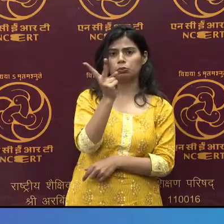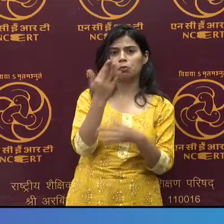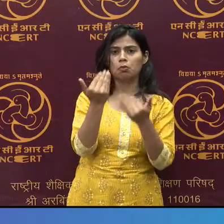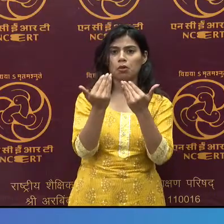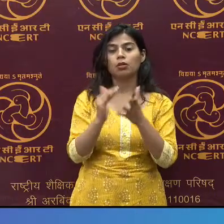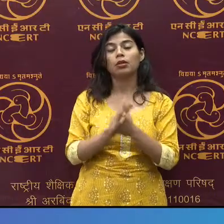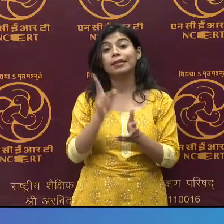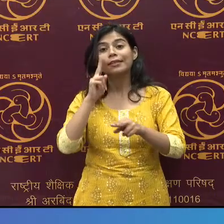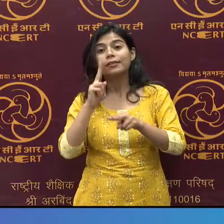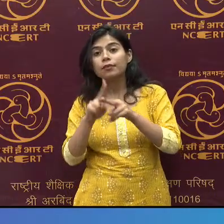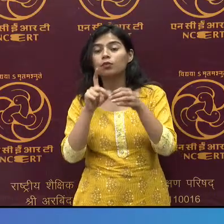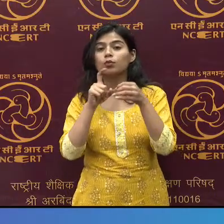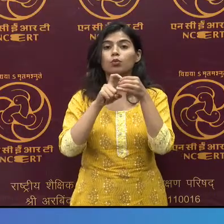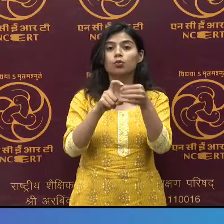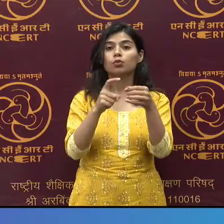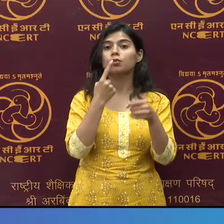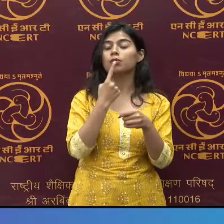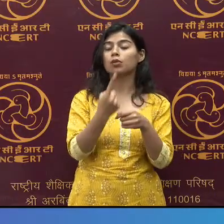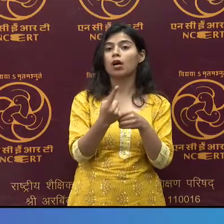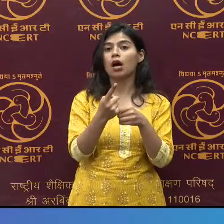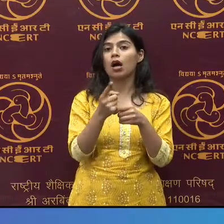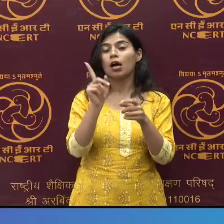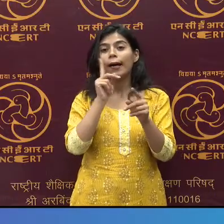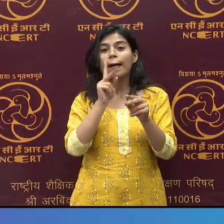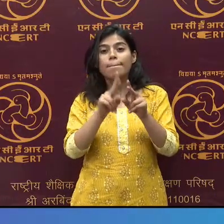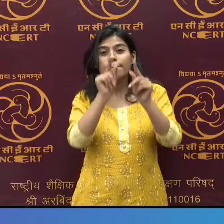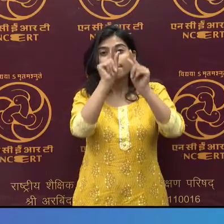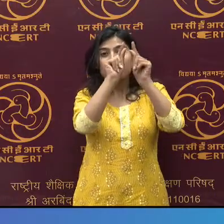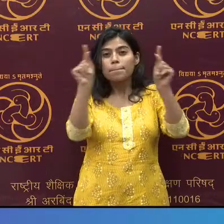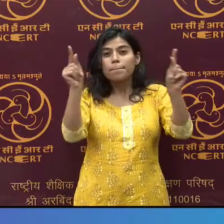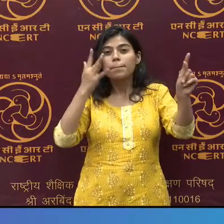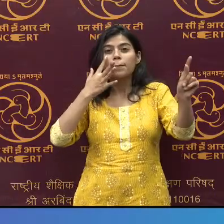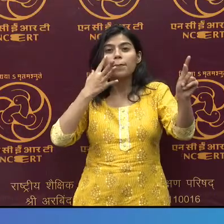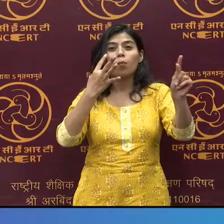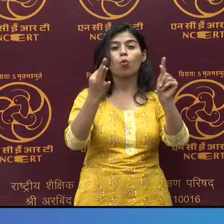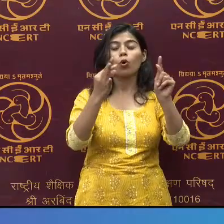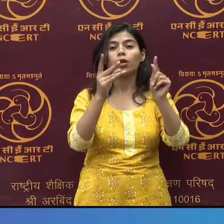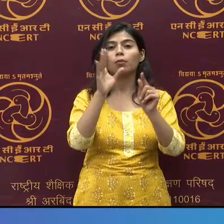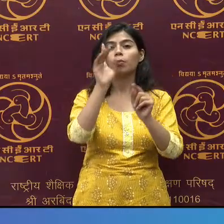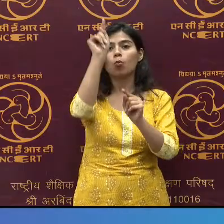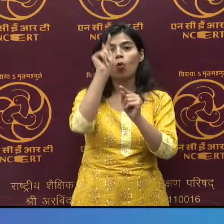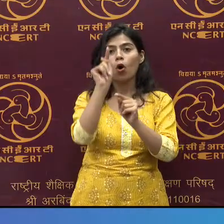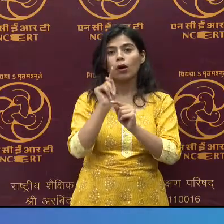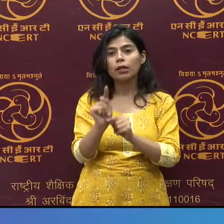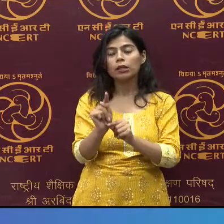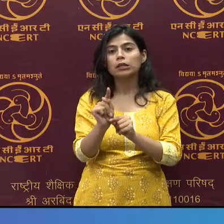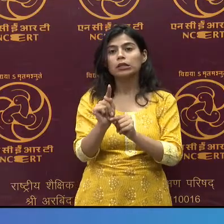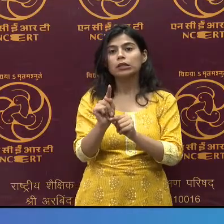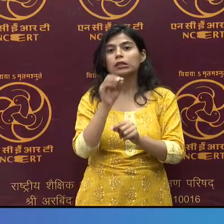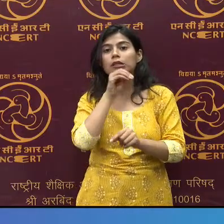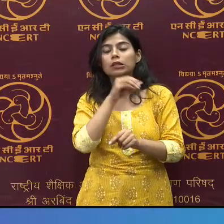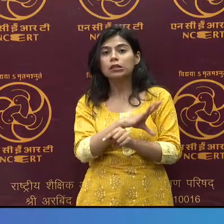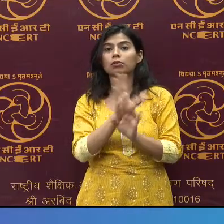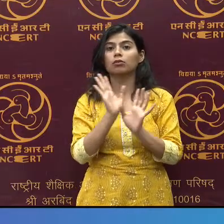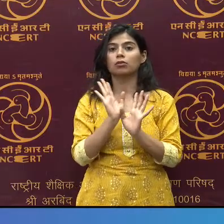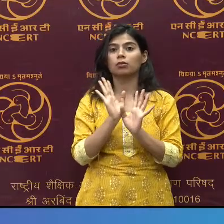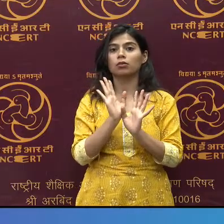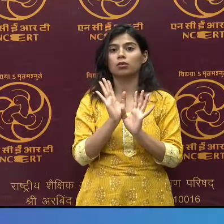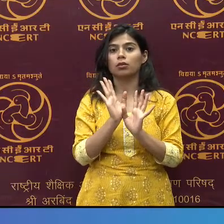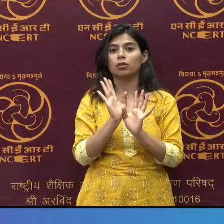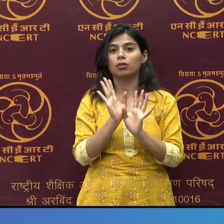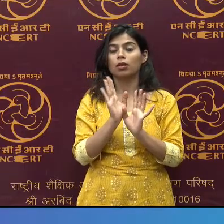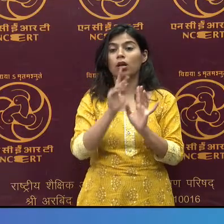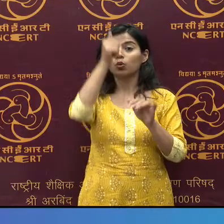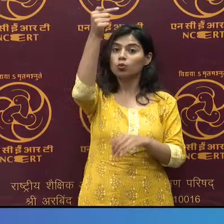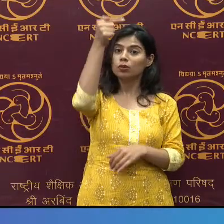if the question is saying highlight the exploitation of young minds, that means you have to mention the